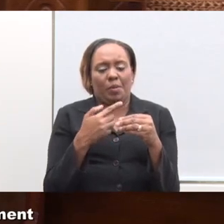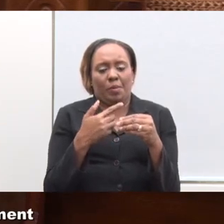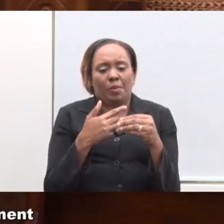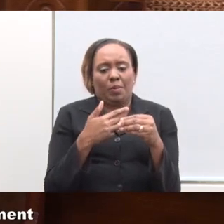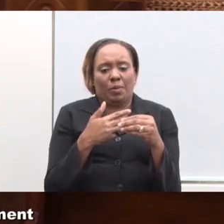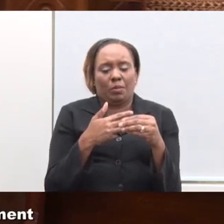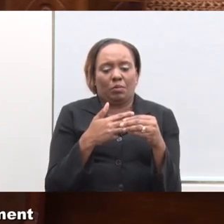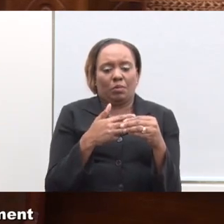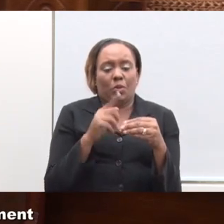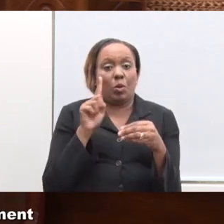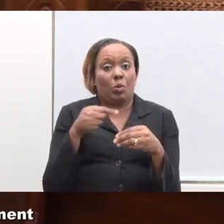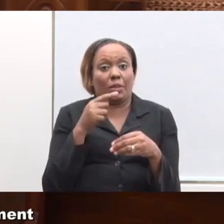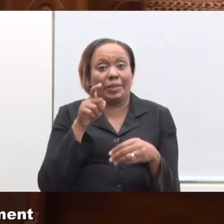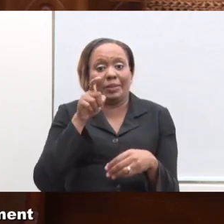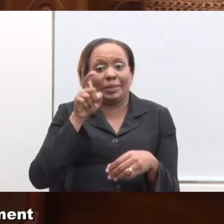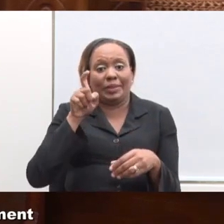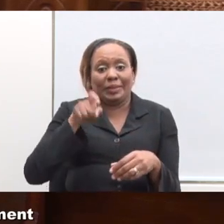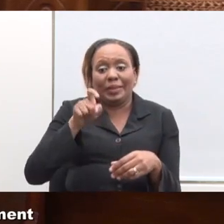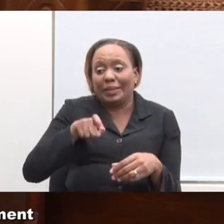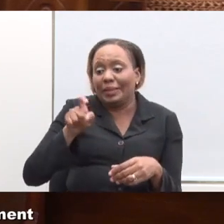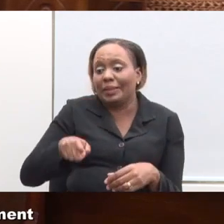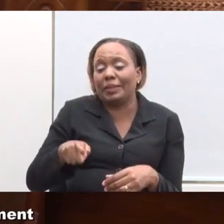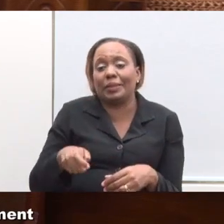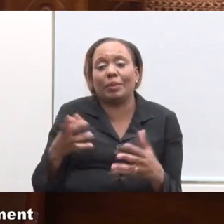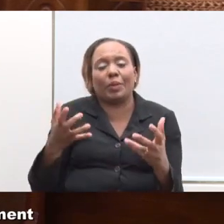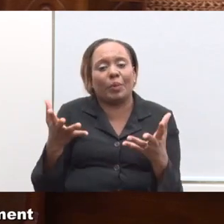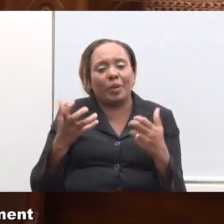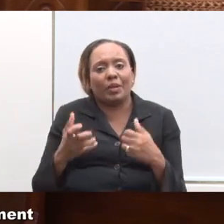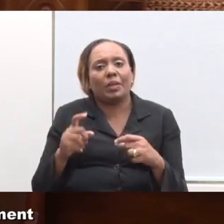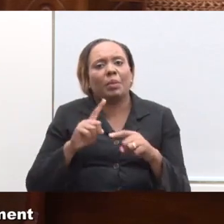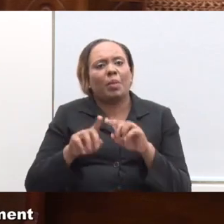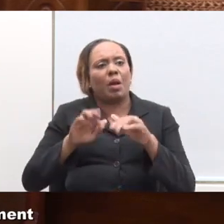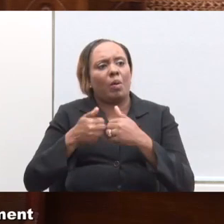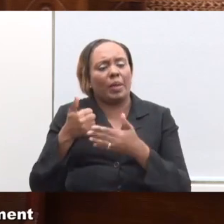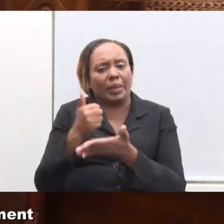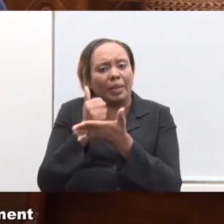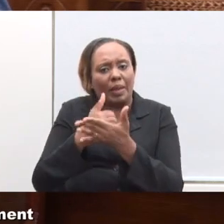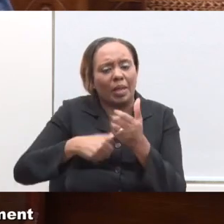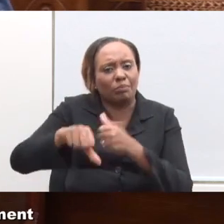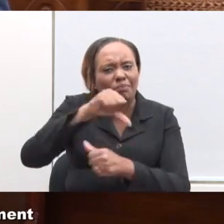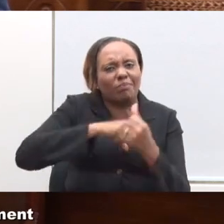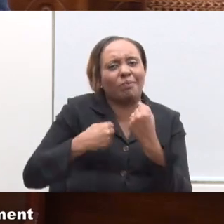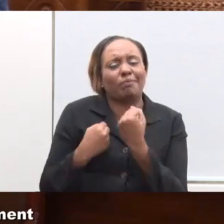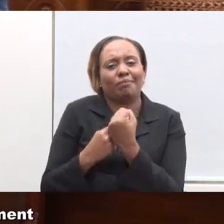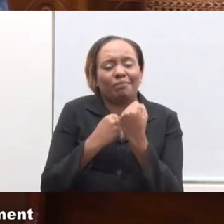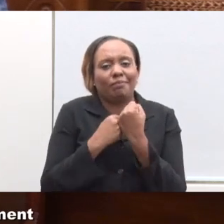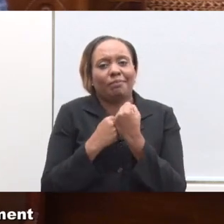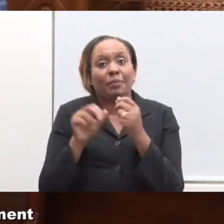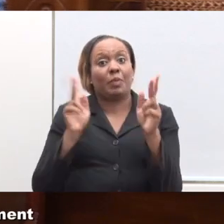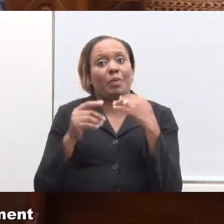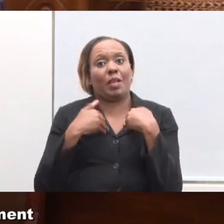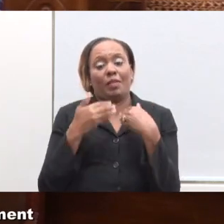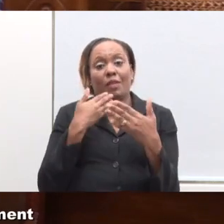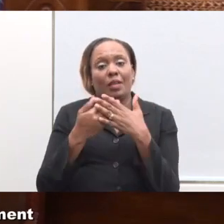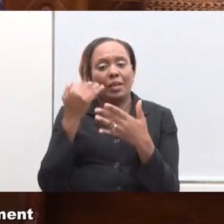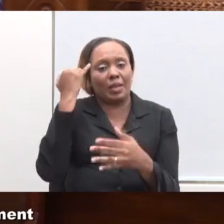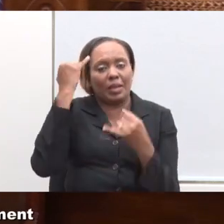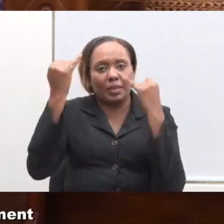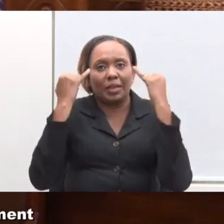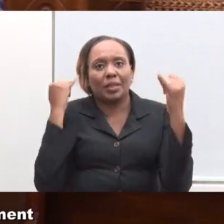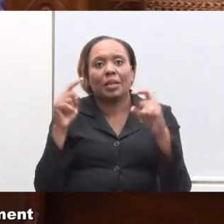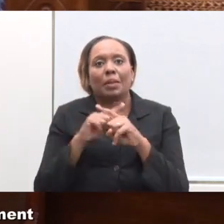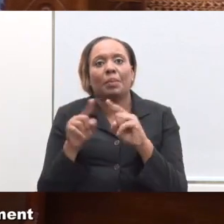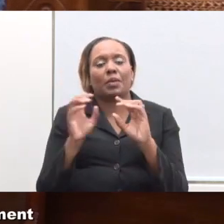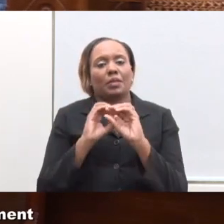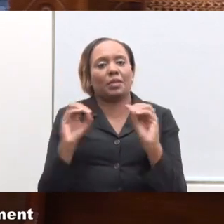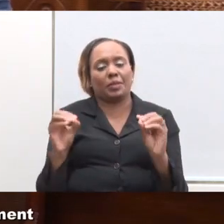of ensuring that we can have an environment that those who have good ideas but no capital can